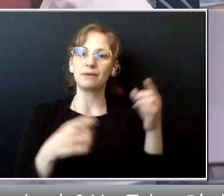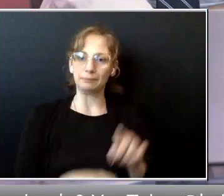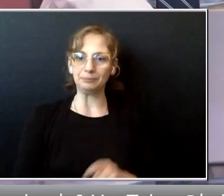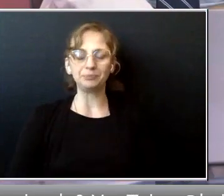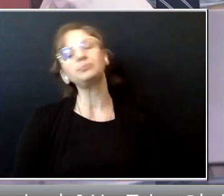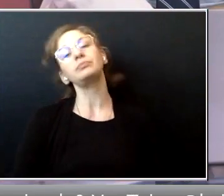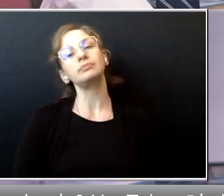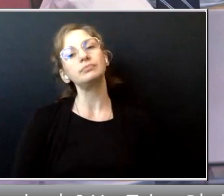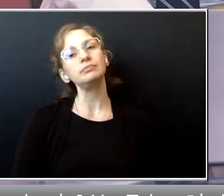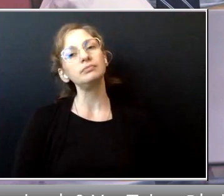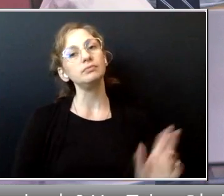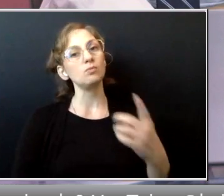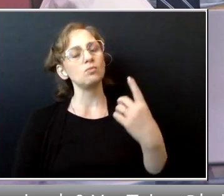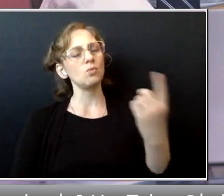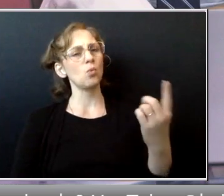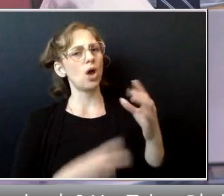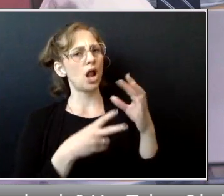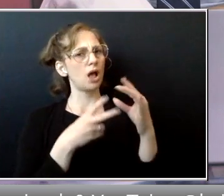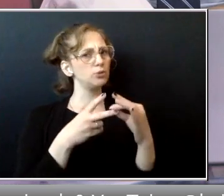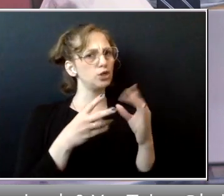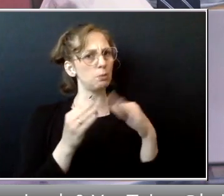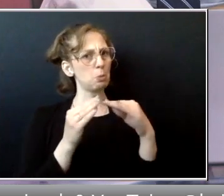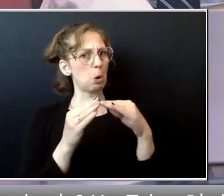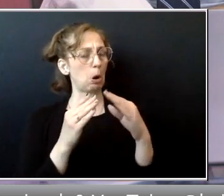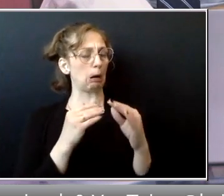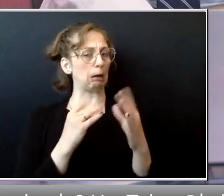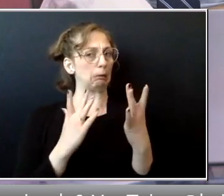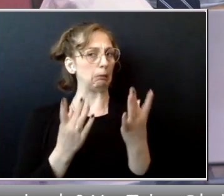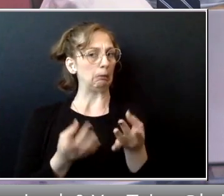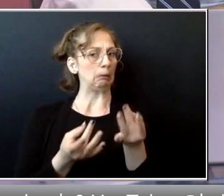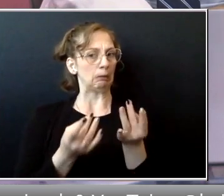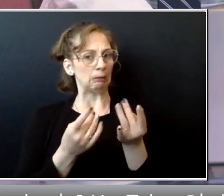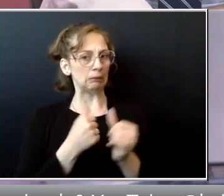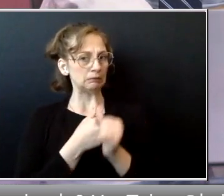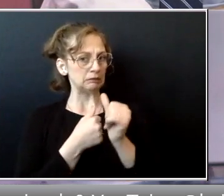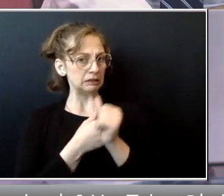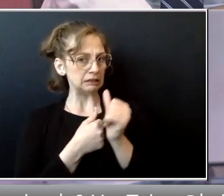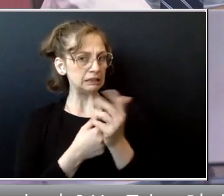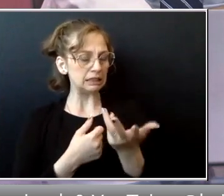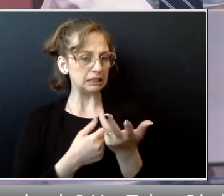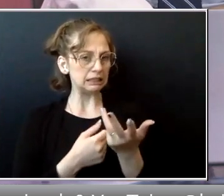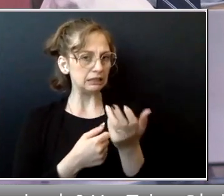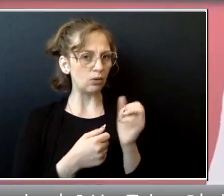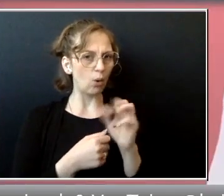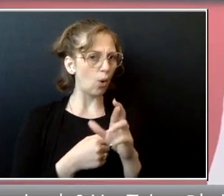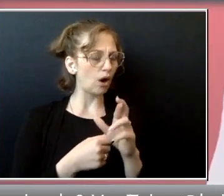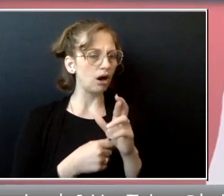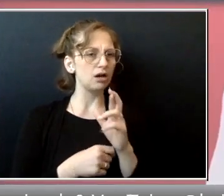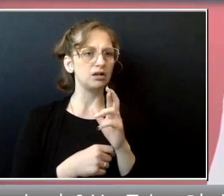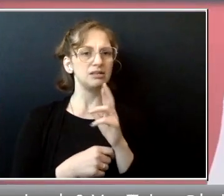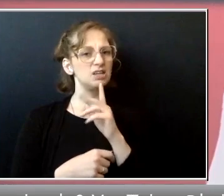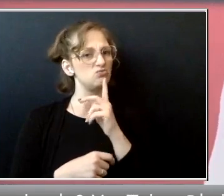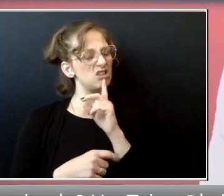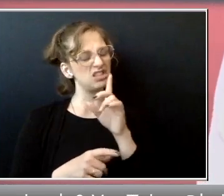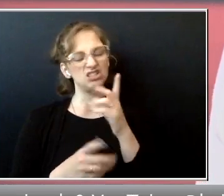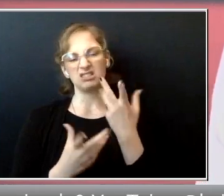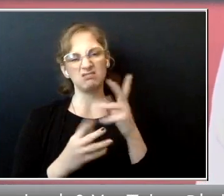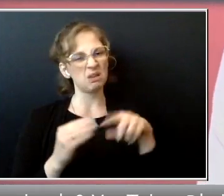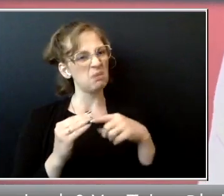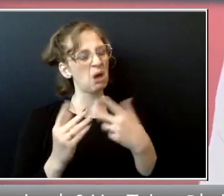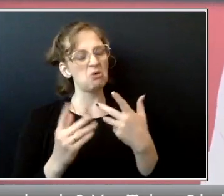option riskier than the other, or is it strictly a matter of how hard is the clot? So these are minimally invasive procedures.